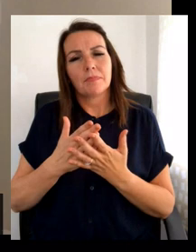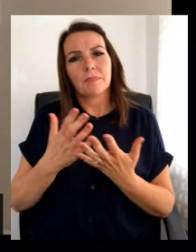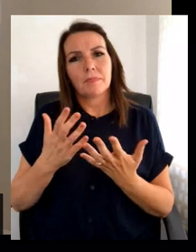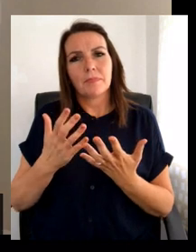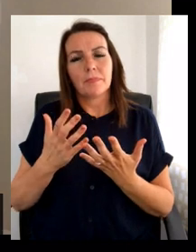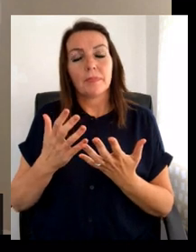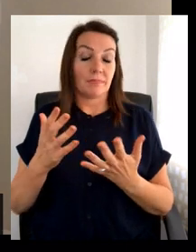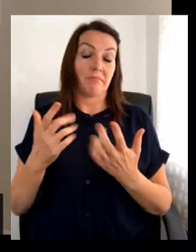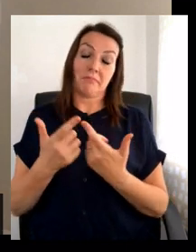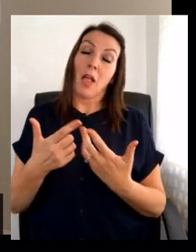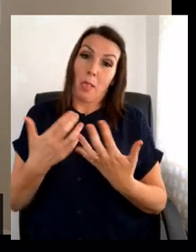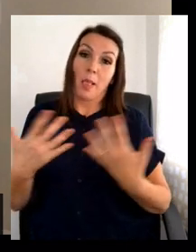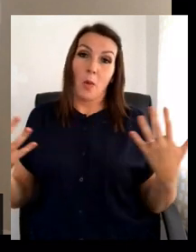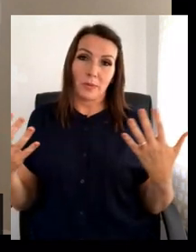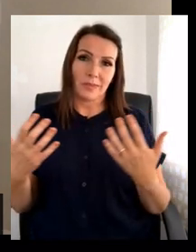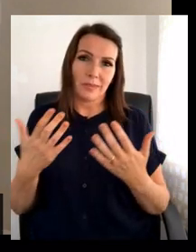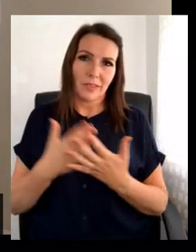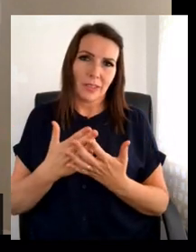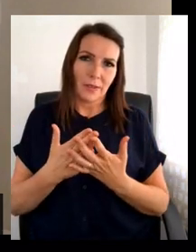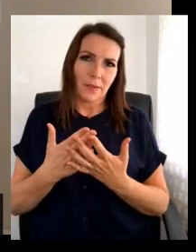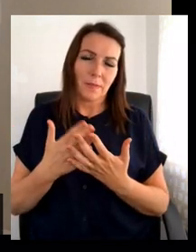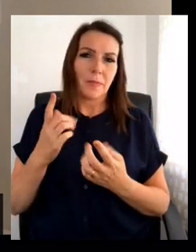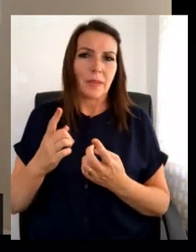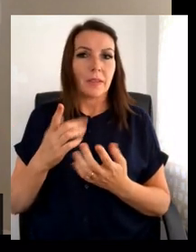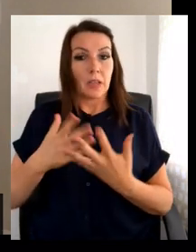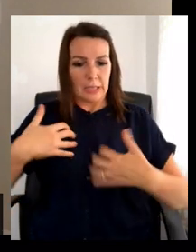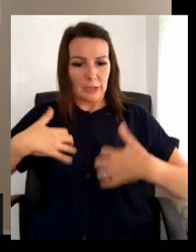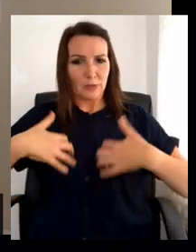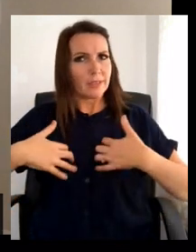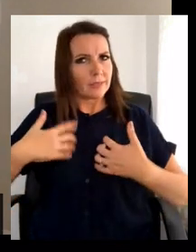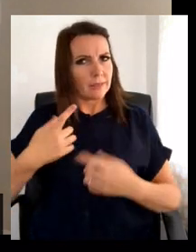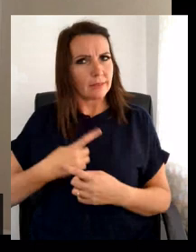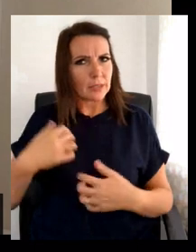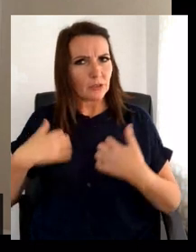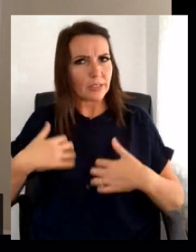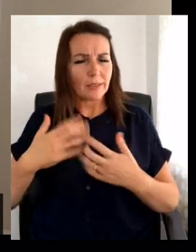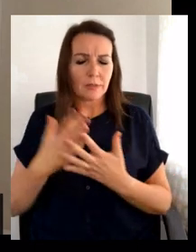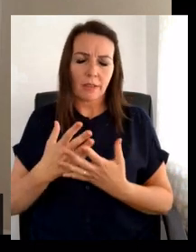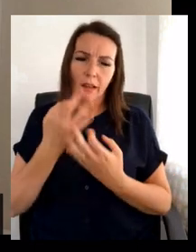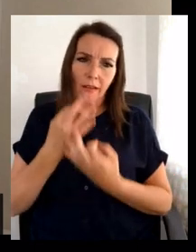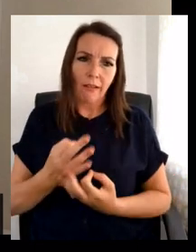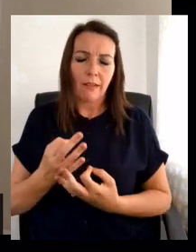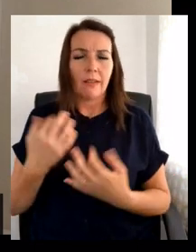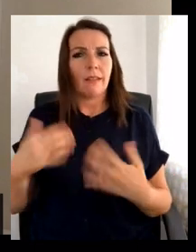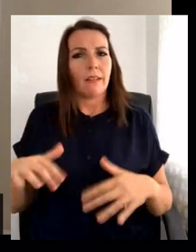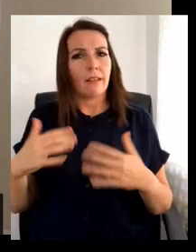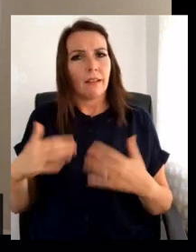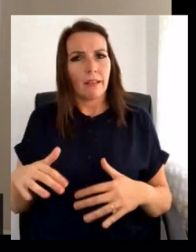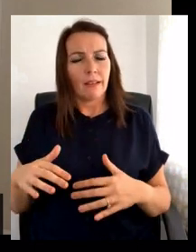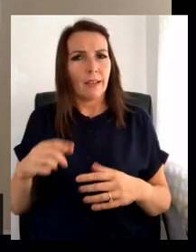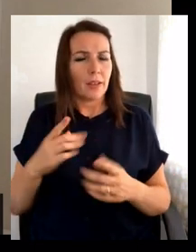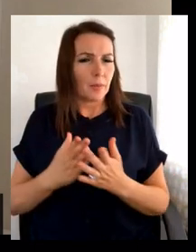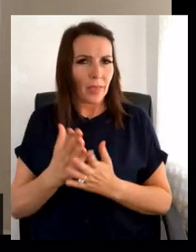It was a lot, but it was really interesting. I can't tell you how fascinating it was to experience all